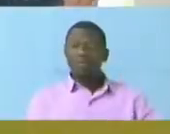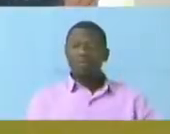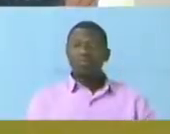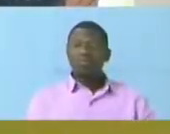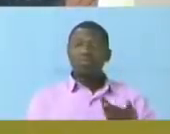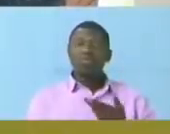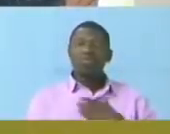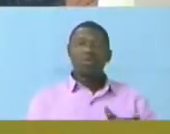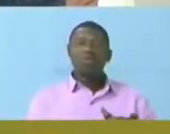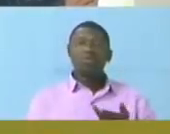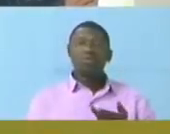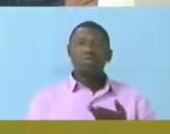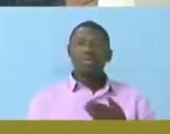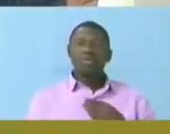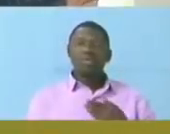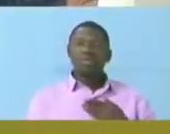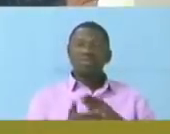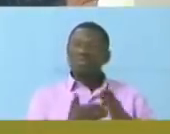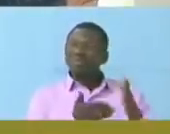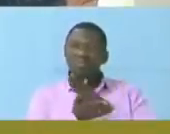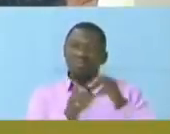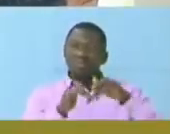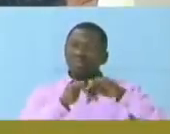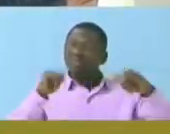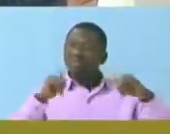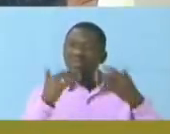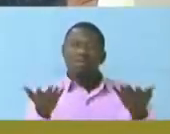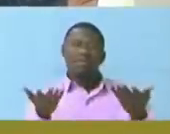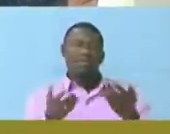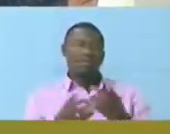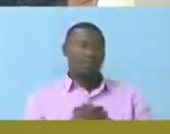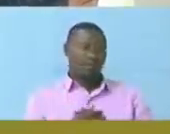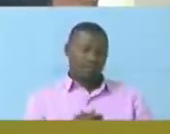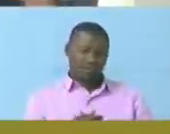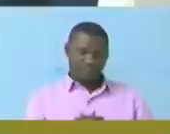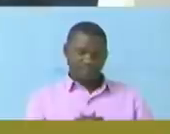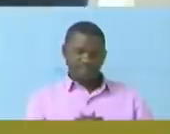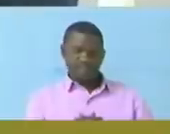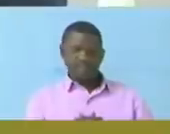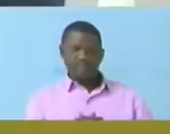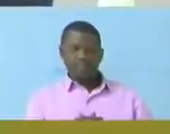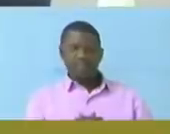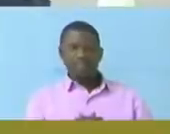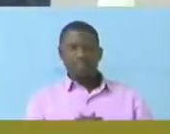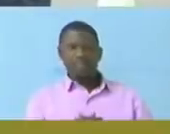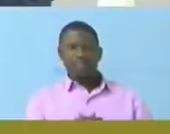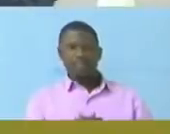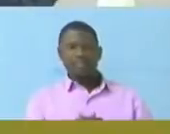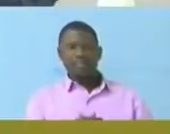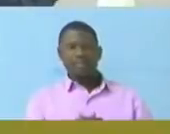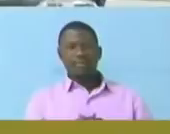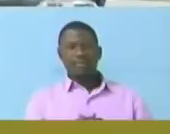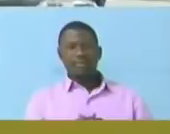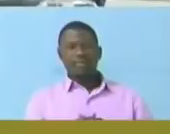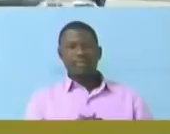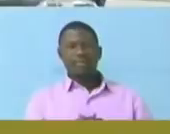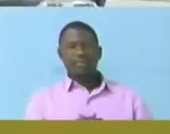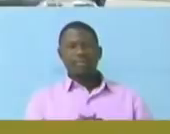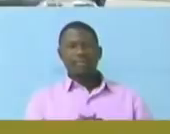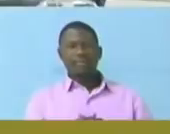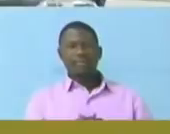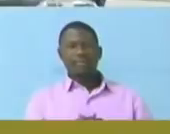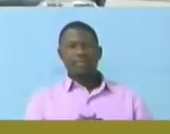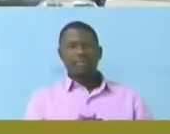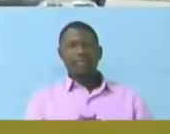wo found on do ko ni la nya kamaro fana njawya tal ka dum bo ye fatam fansile I qualify my last statement by telling